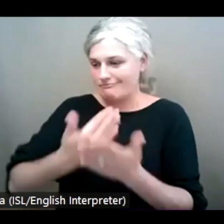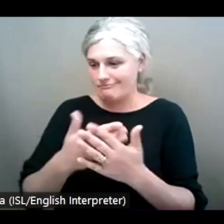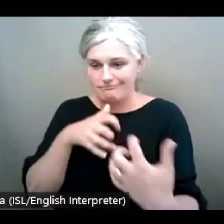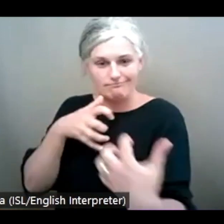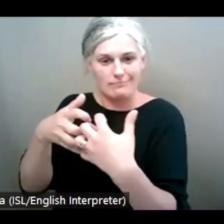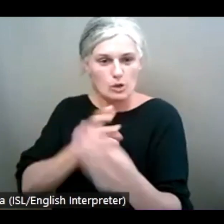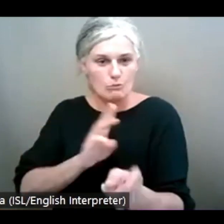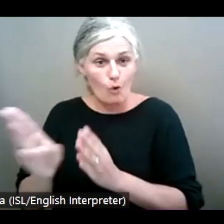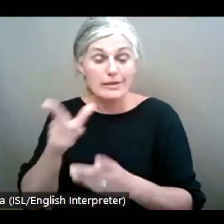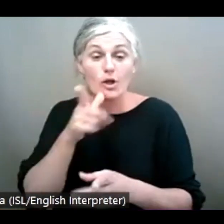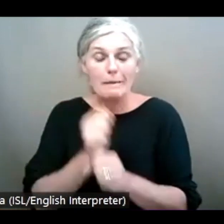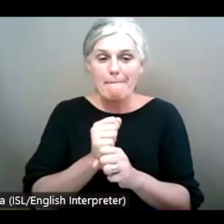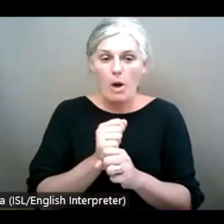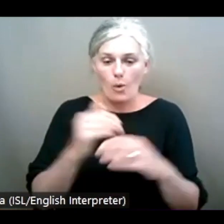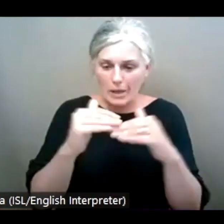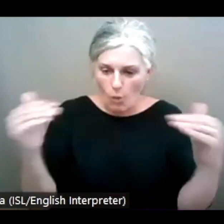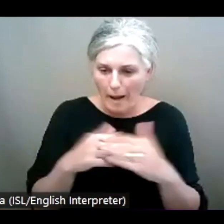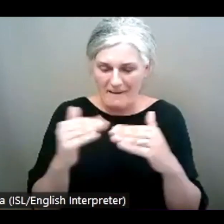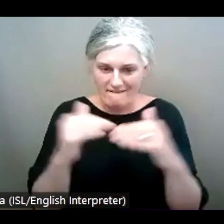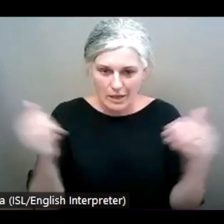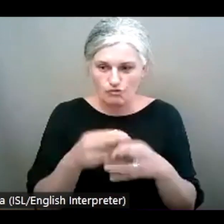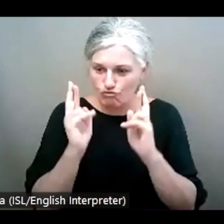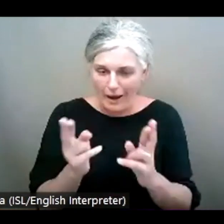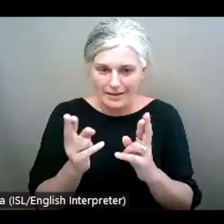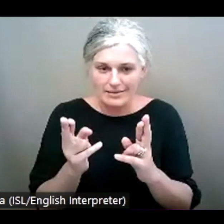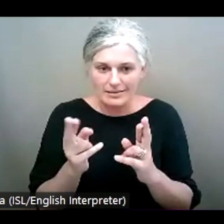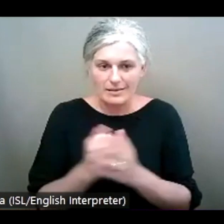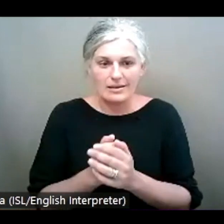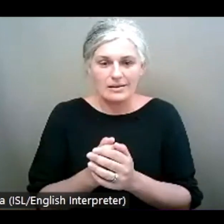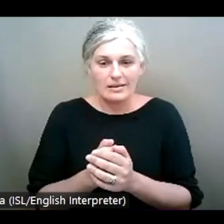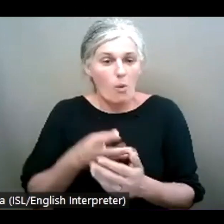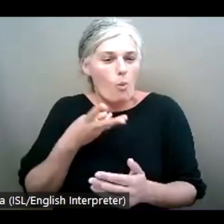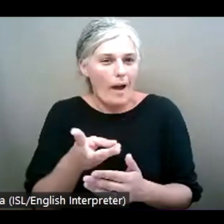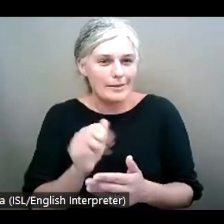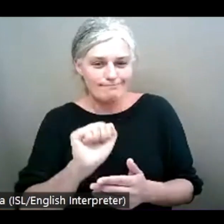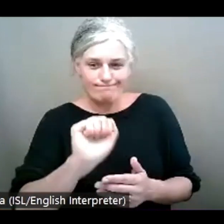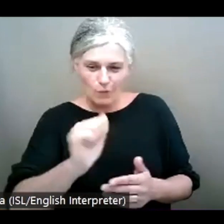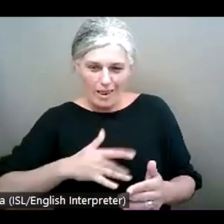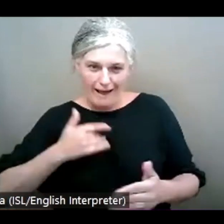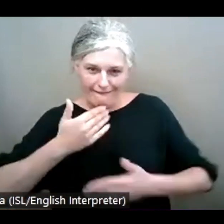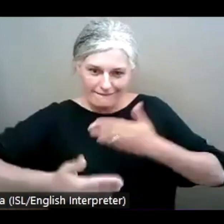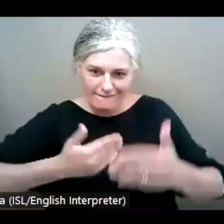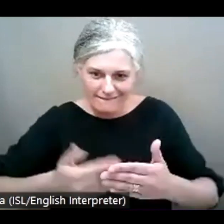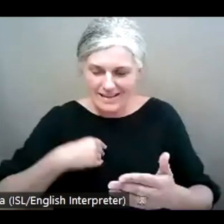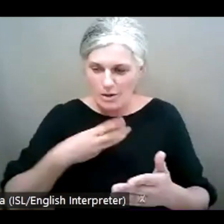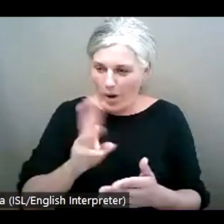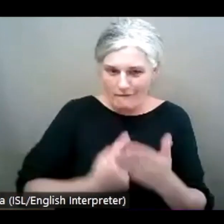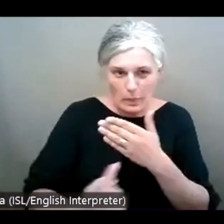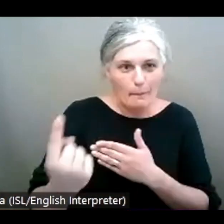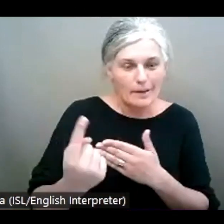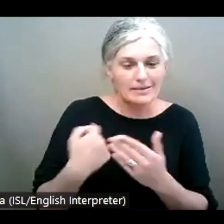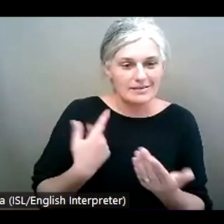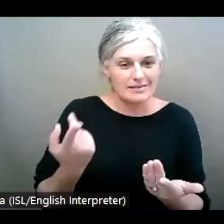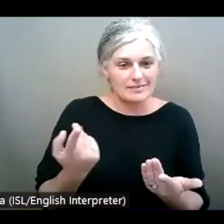And it is about equality, and it is about fairness, and it is about rights. But it's a way of being and a way of living, and it's a way of independence. I think